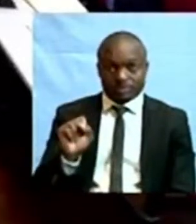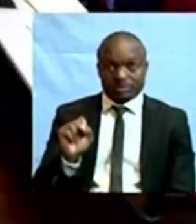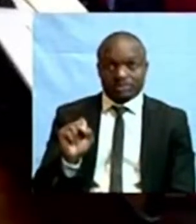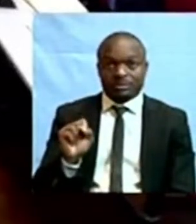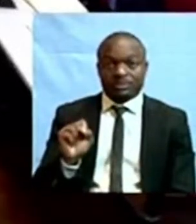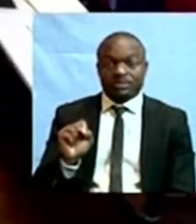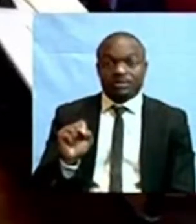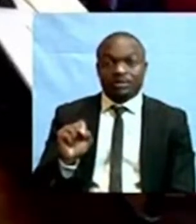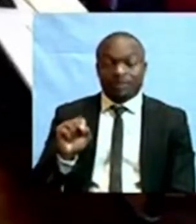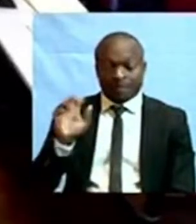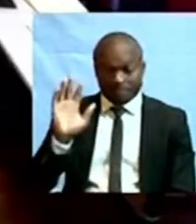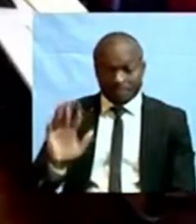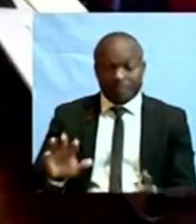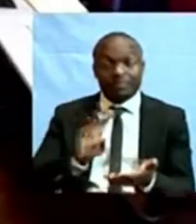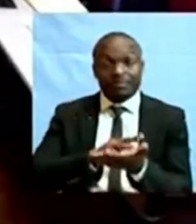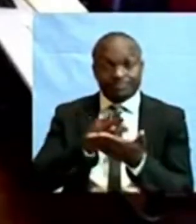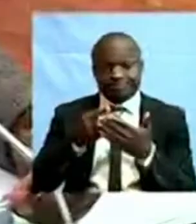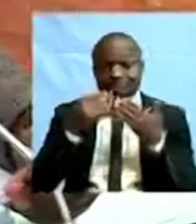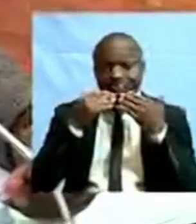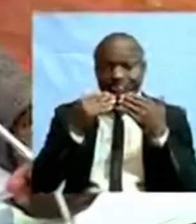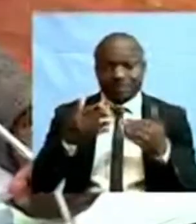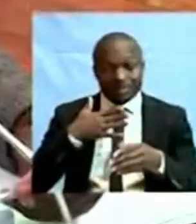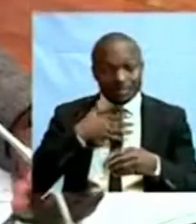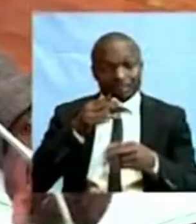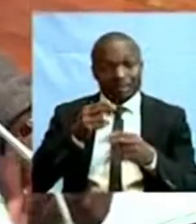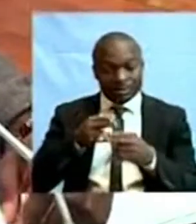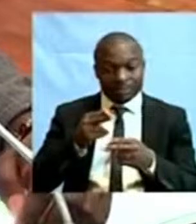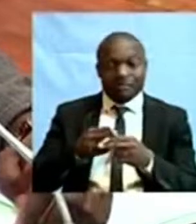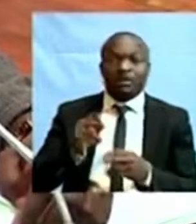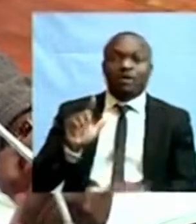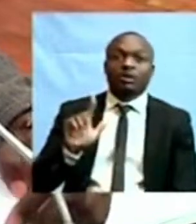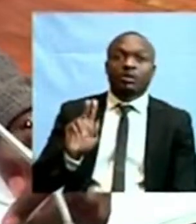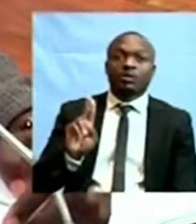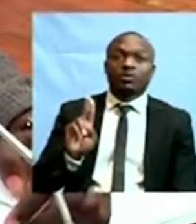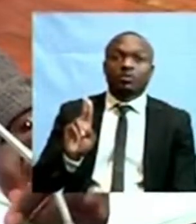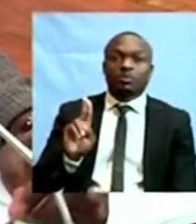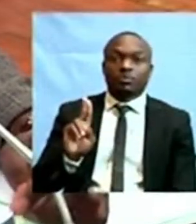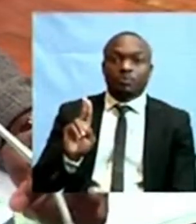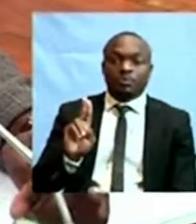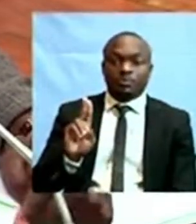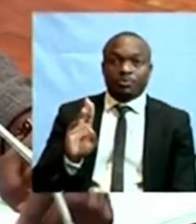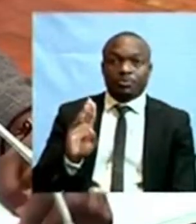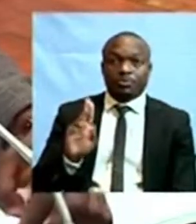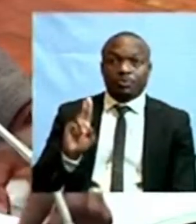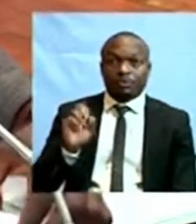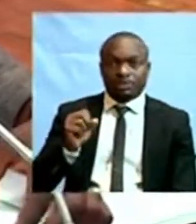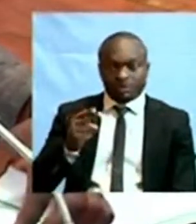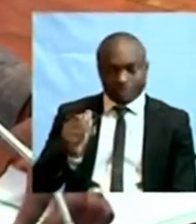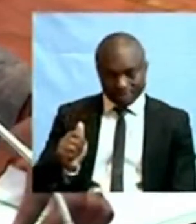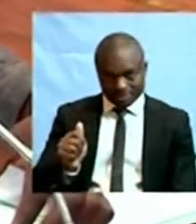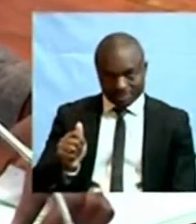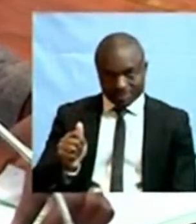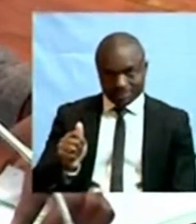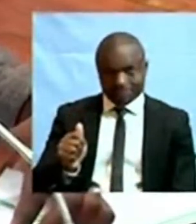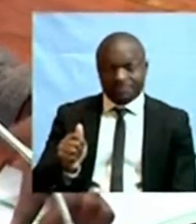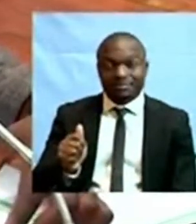witness. Thank you. My name is Lubusha Andrew. I'm Member of Parliament for Chipangali